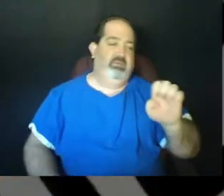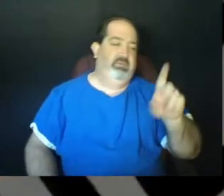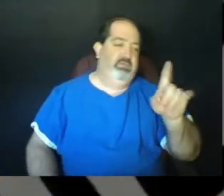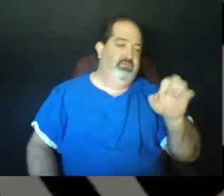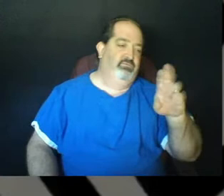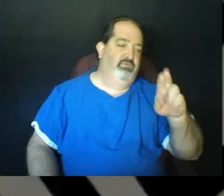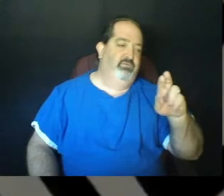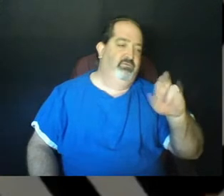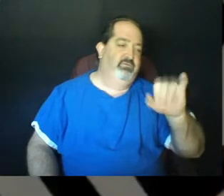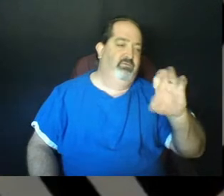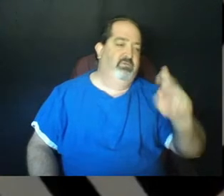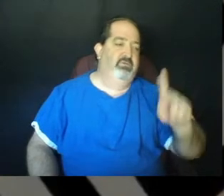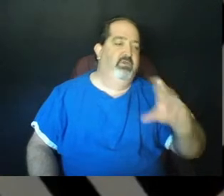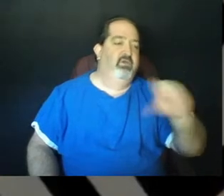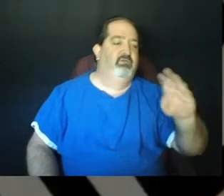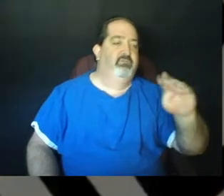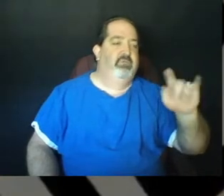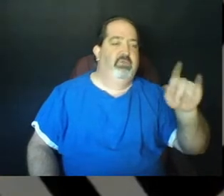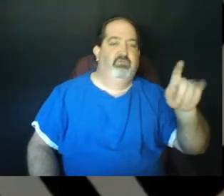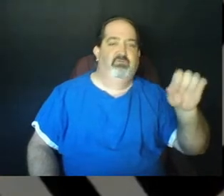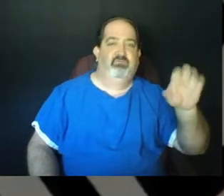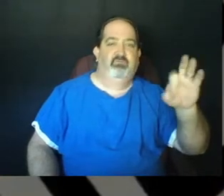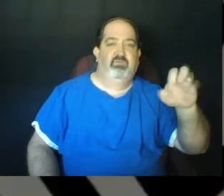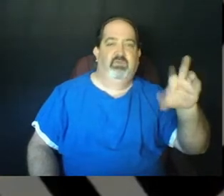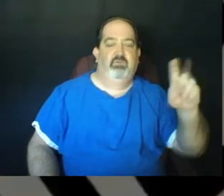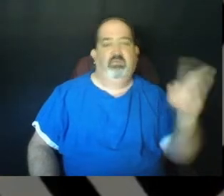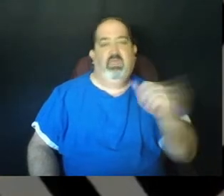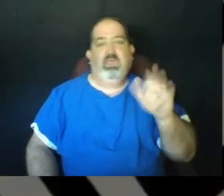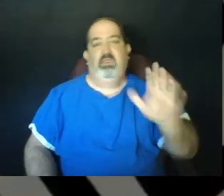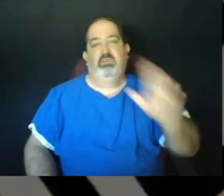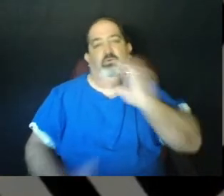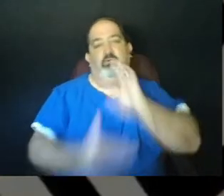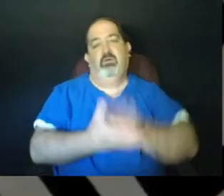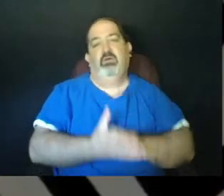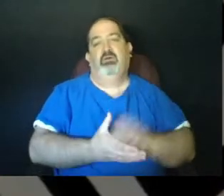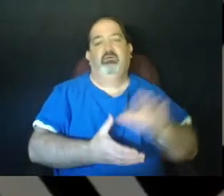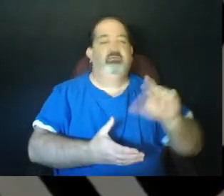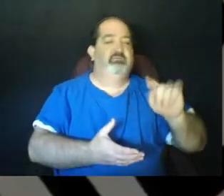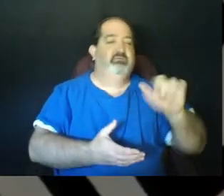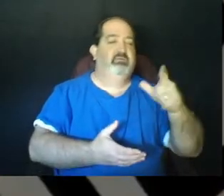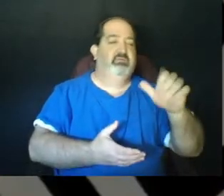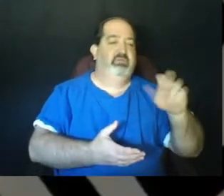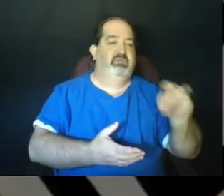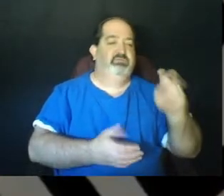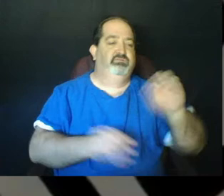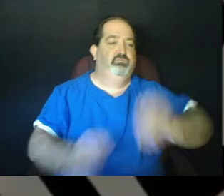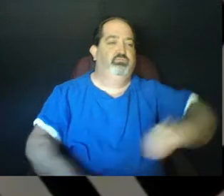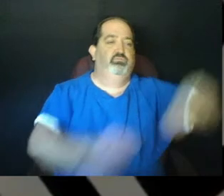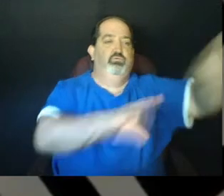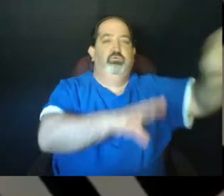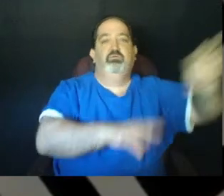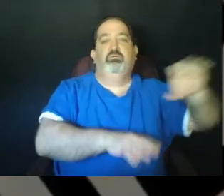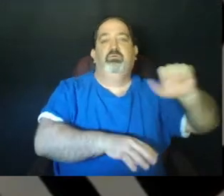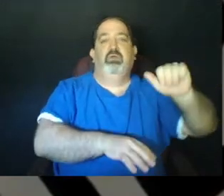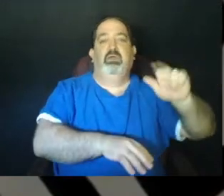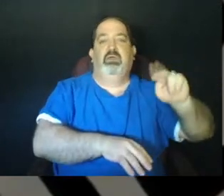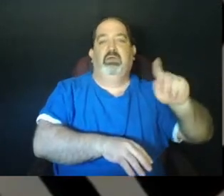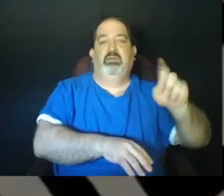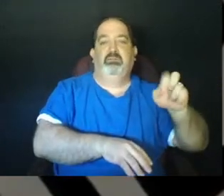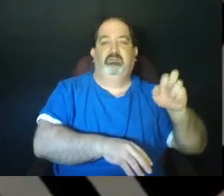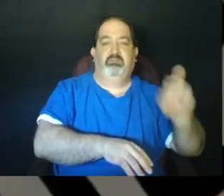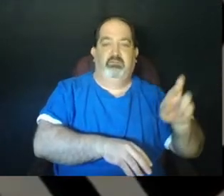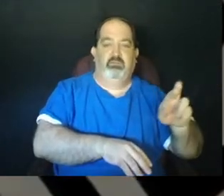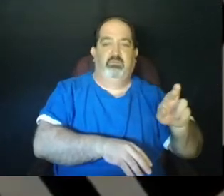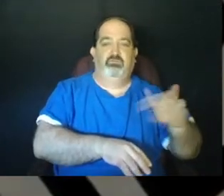Mansfield here and his lovely wife, Talene. Talene is moving to Antier, so we're helping her pack today. We've got a crew